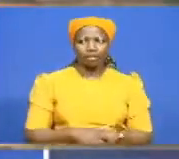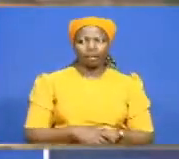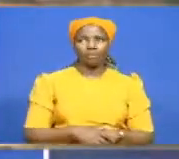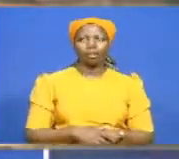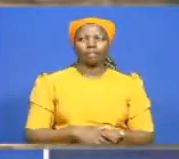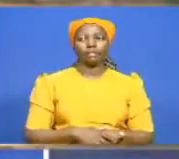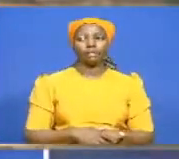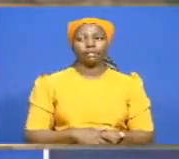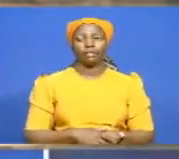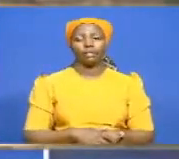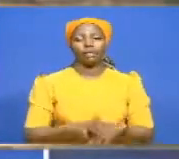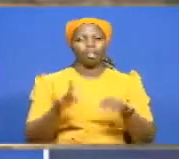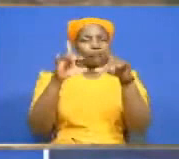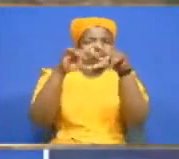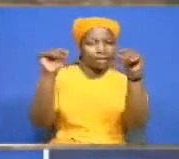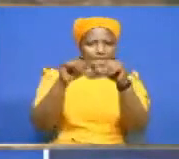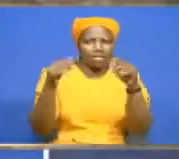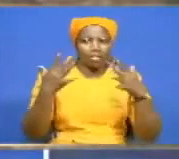message of people